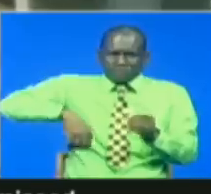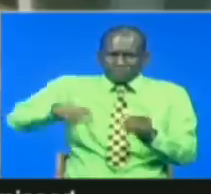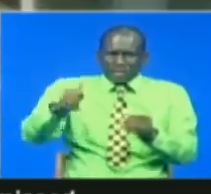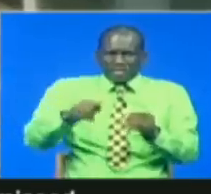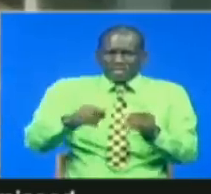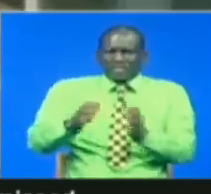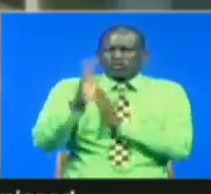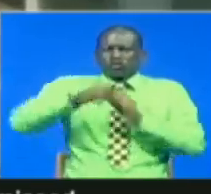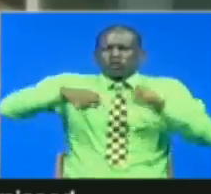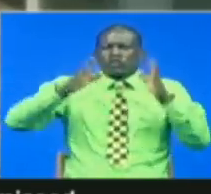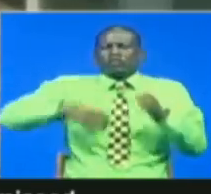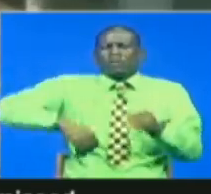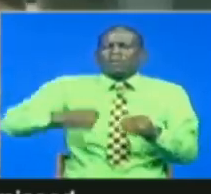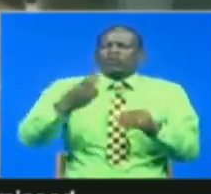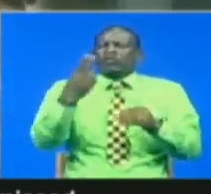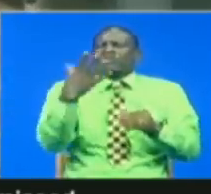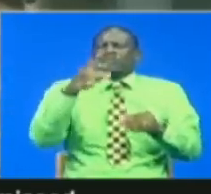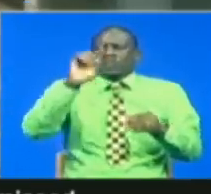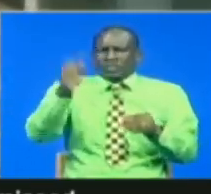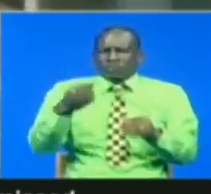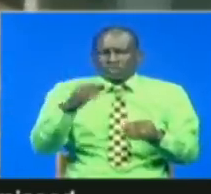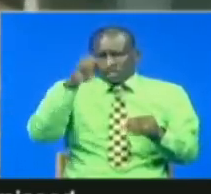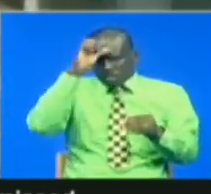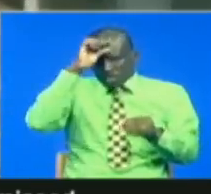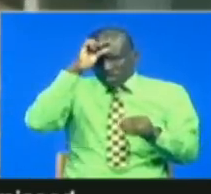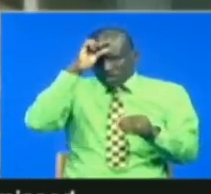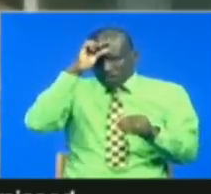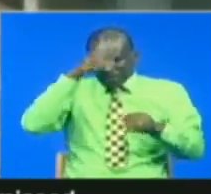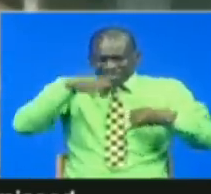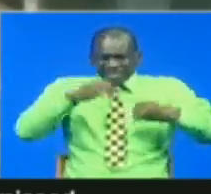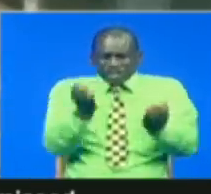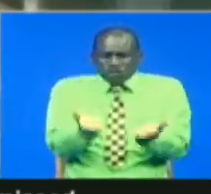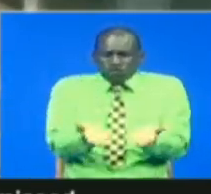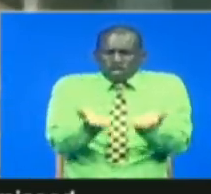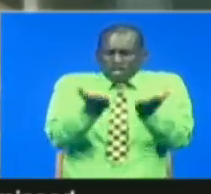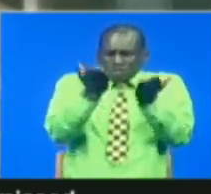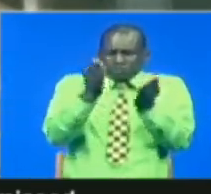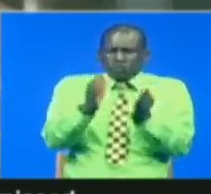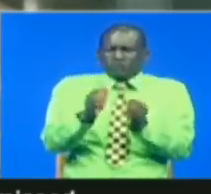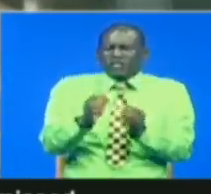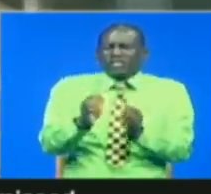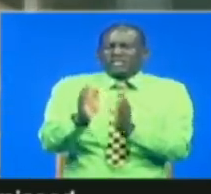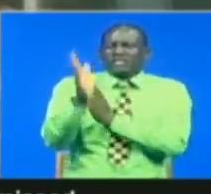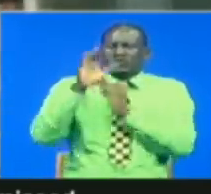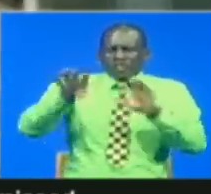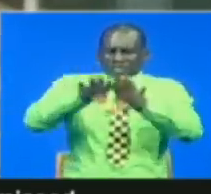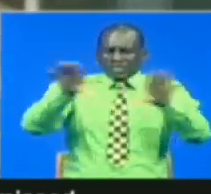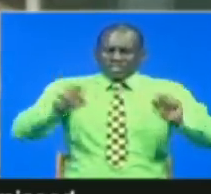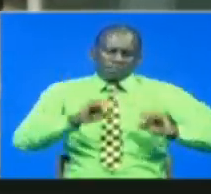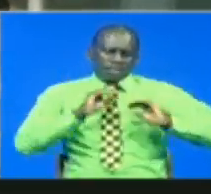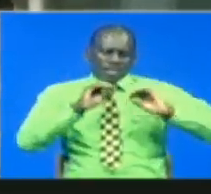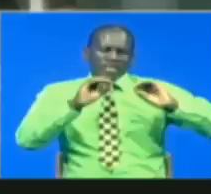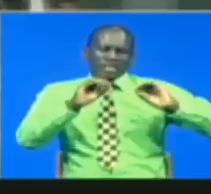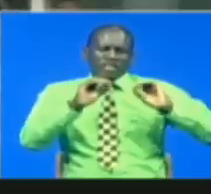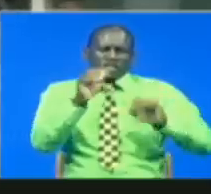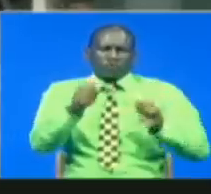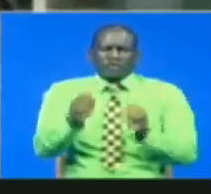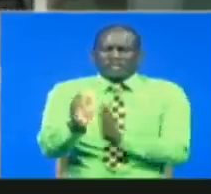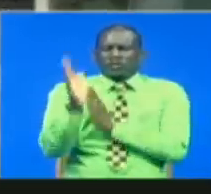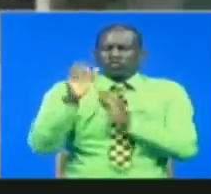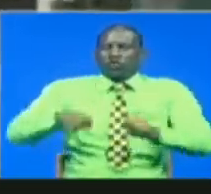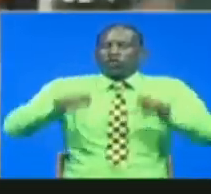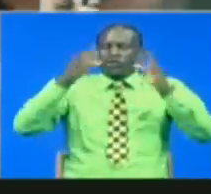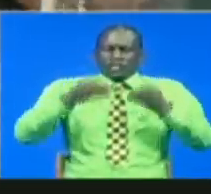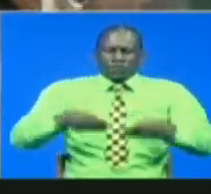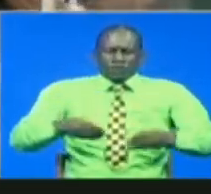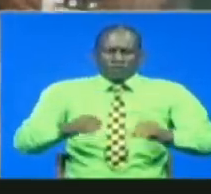25,000. The government is taking its security system very seriously. The training that security officers will now be